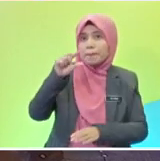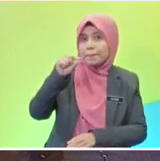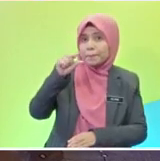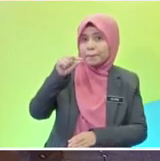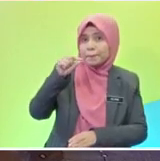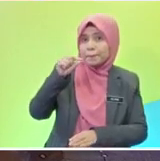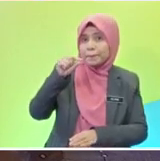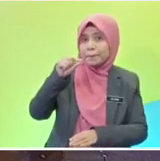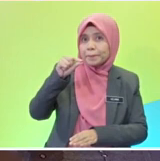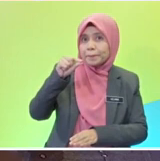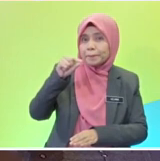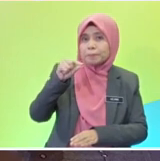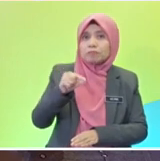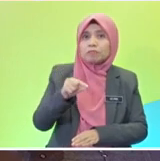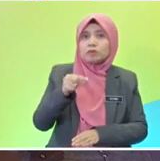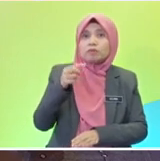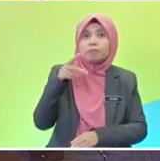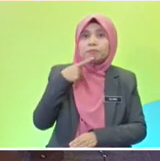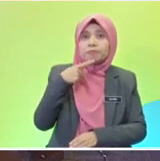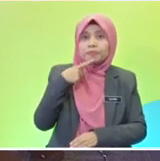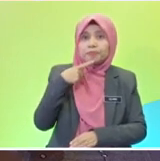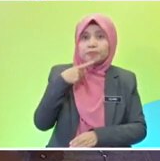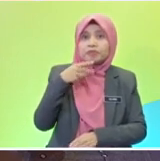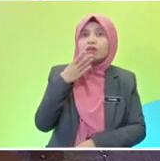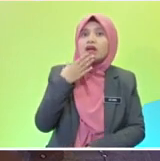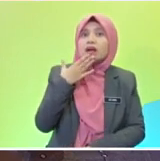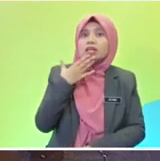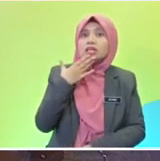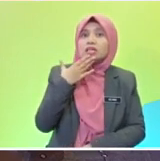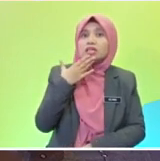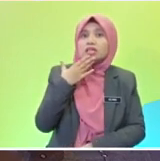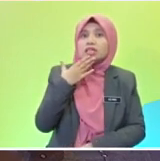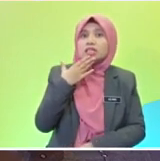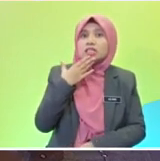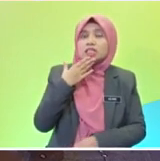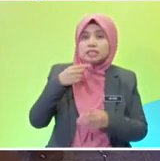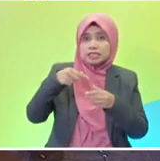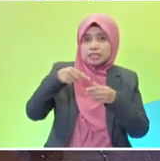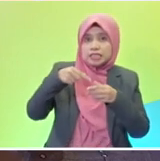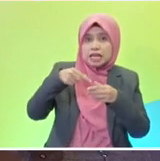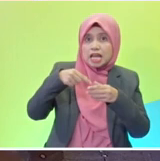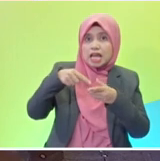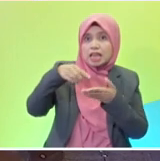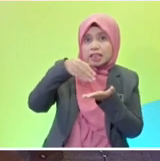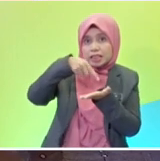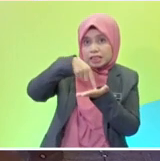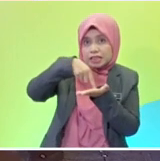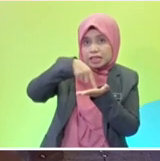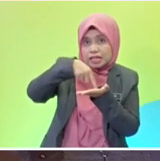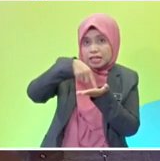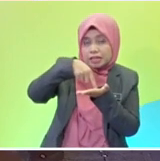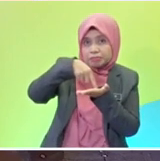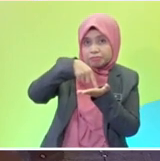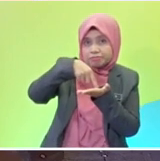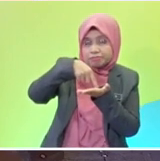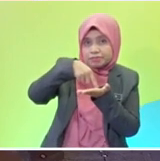green color stripe. Okay. In the middle of our A4 paper. In the middle.